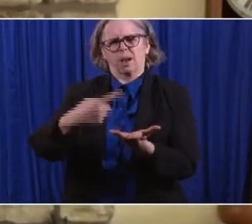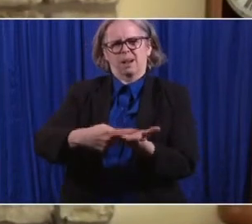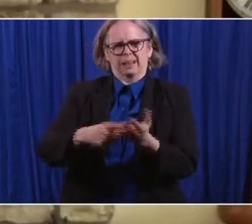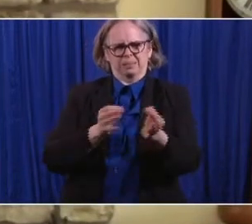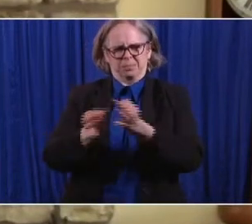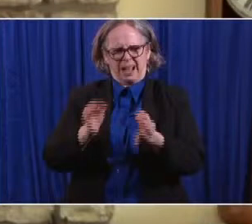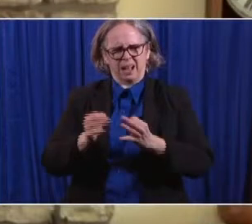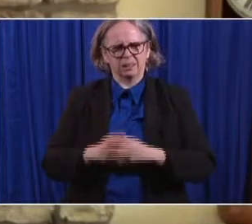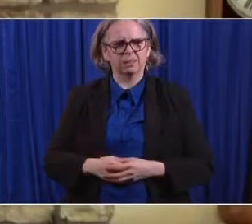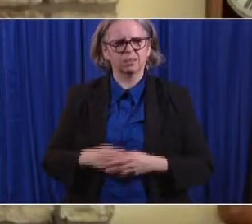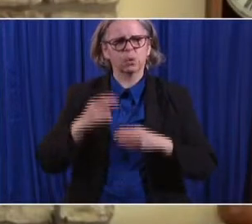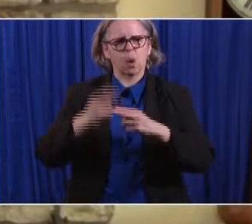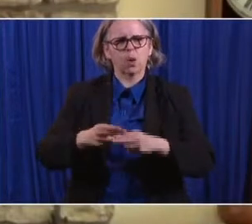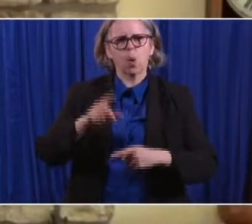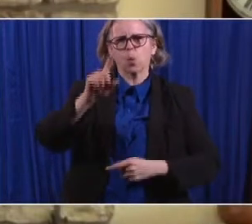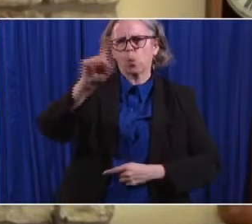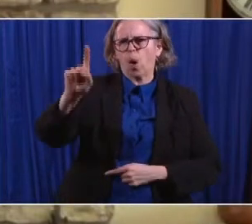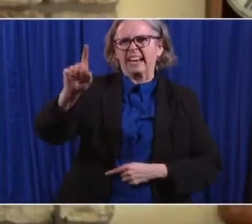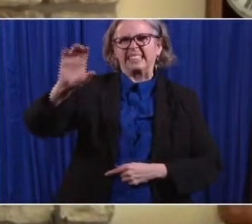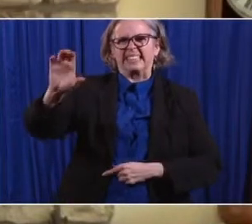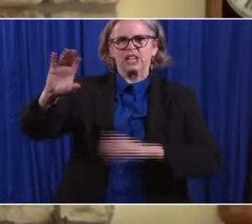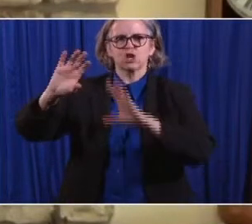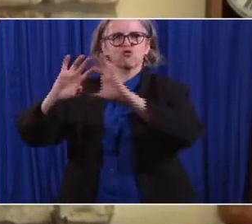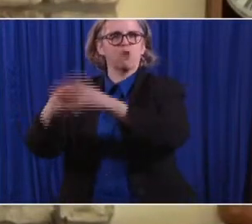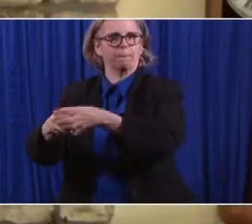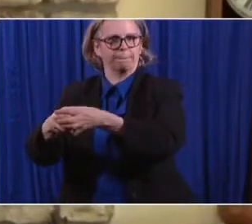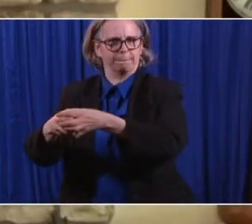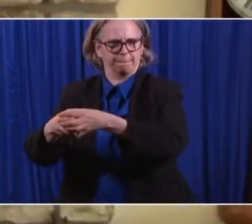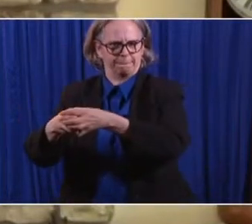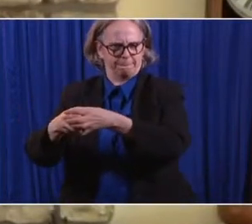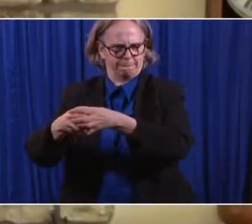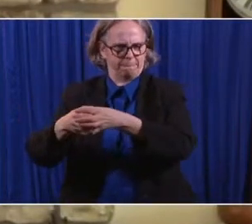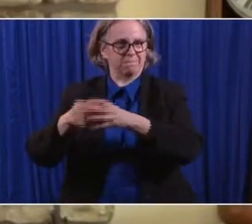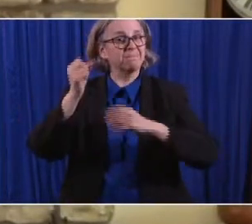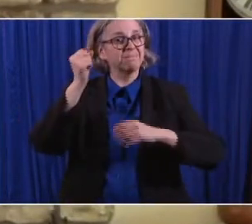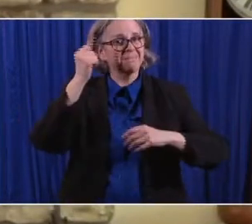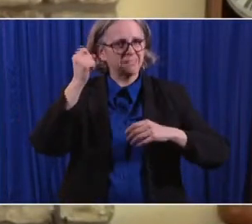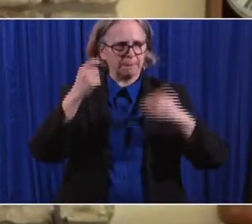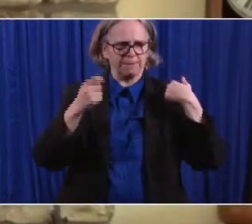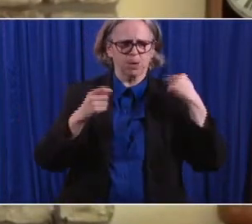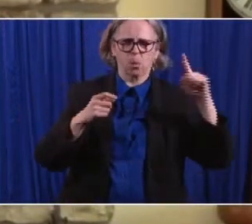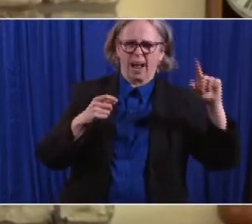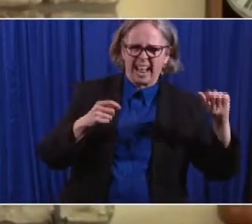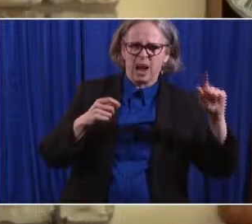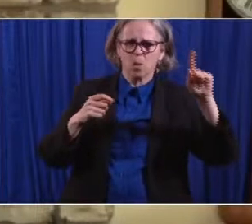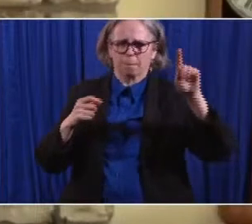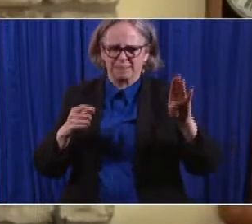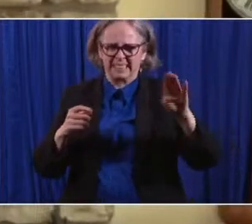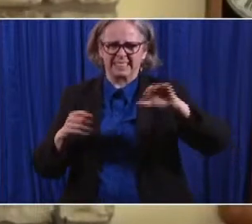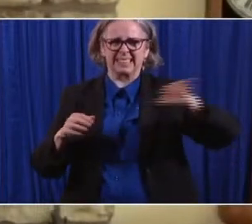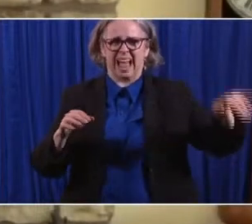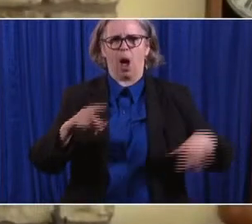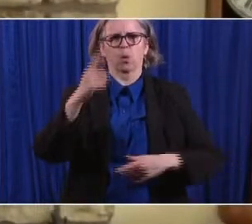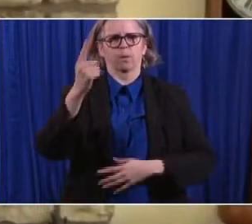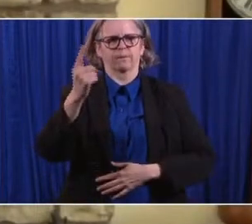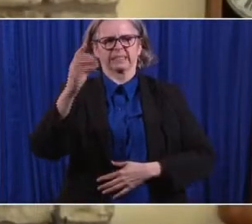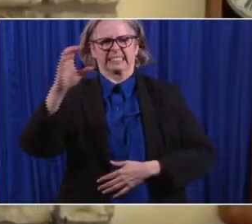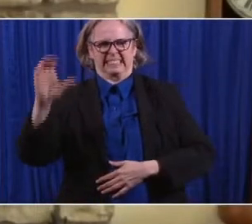our 1C vaccination program, phase 1C.